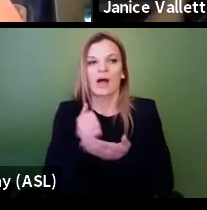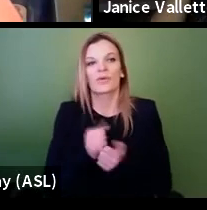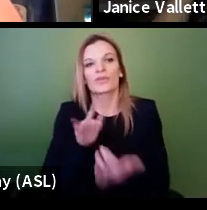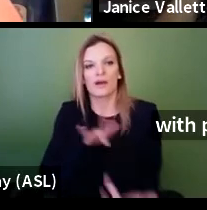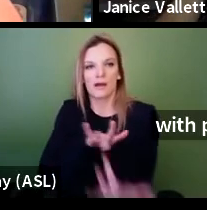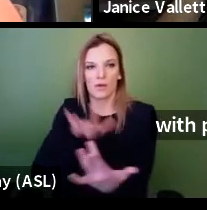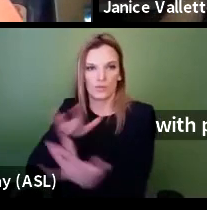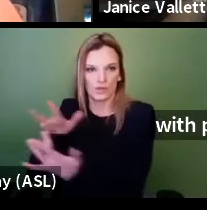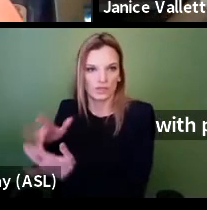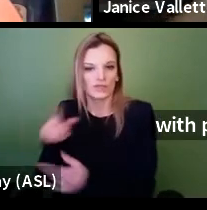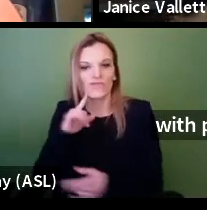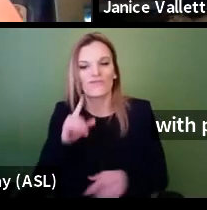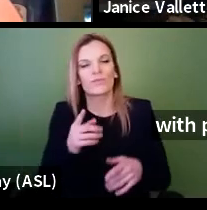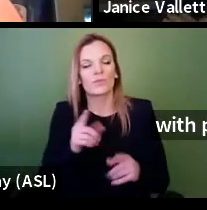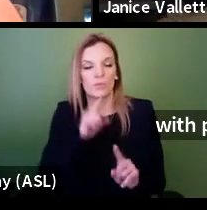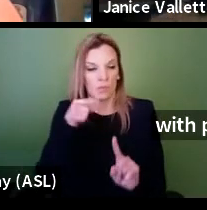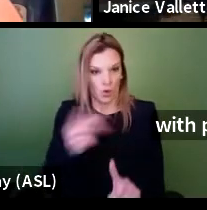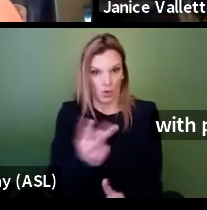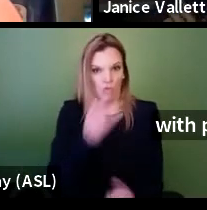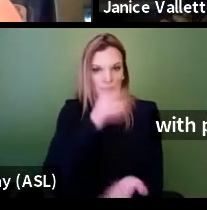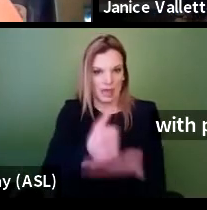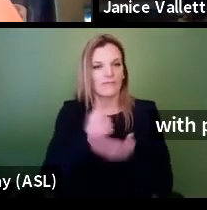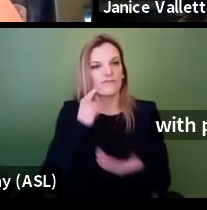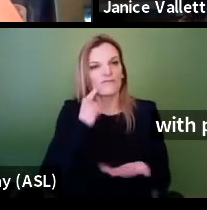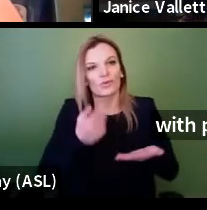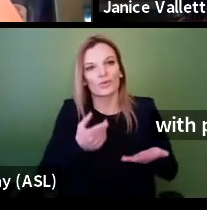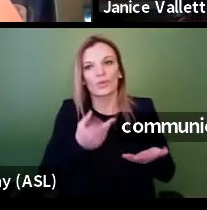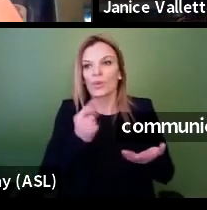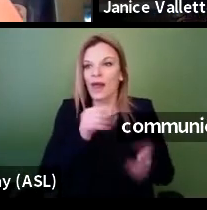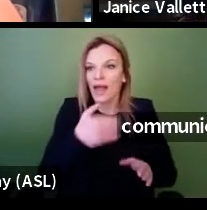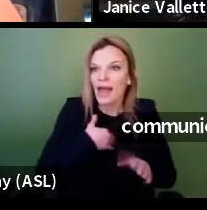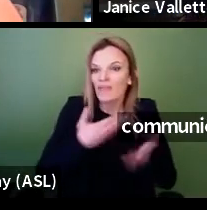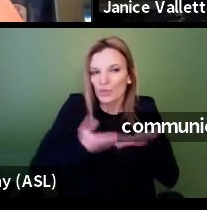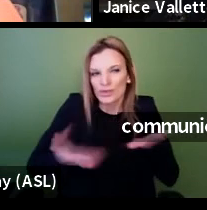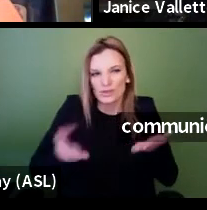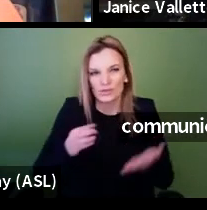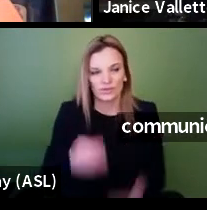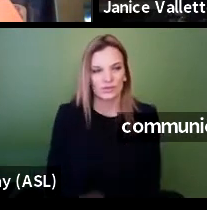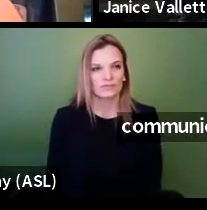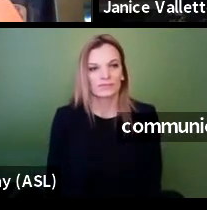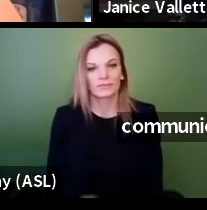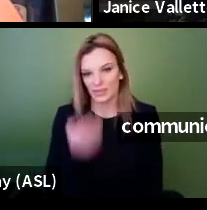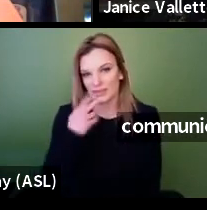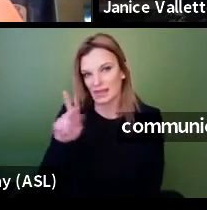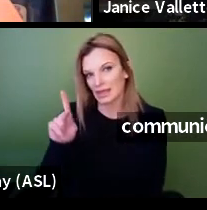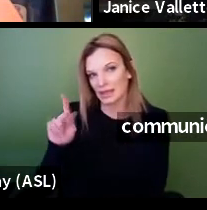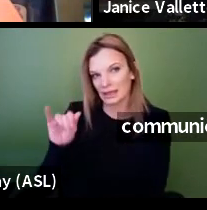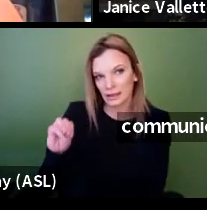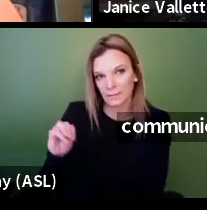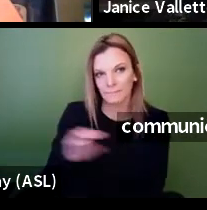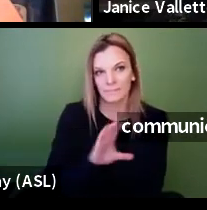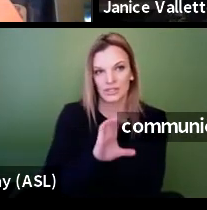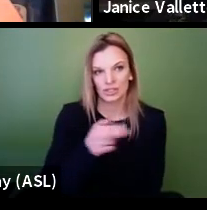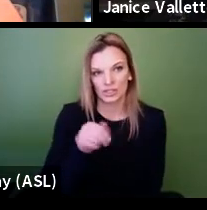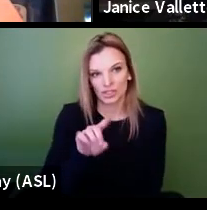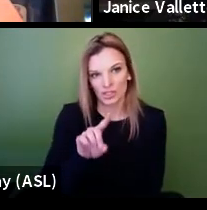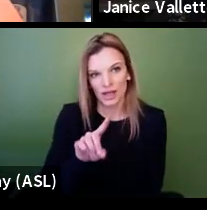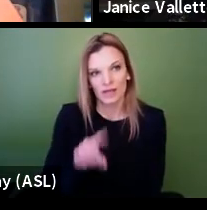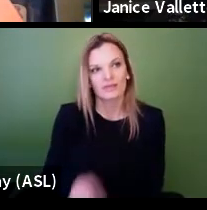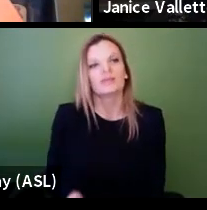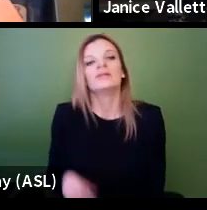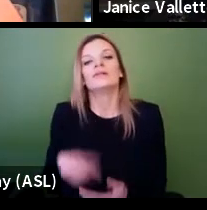to the resources, and they've opened things up quite well. Also like to thank Ken and Chad for the procurement as relates to my